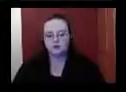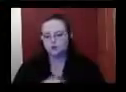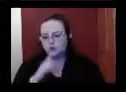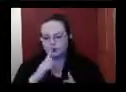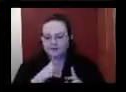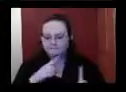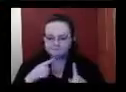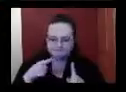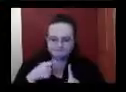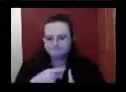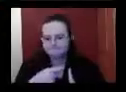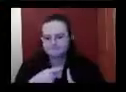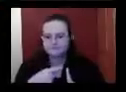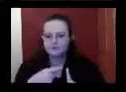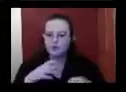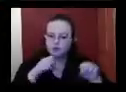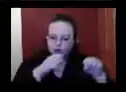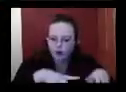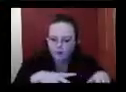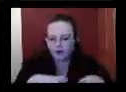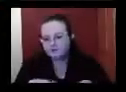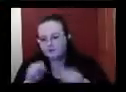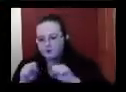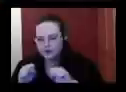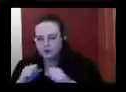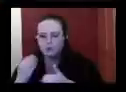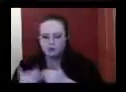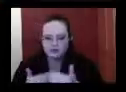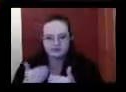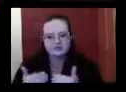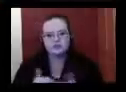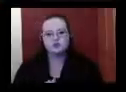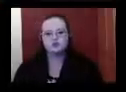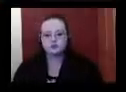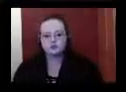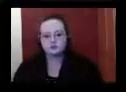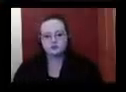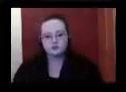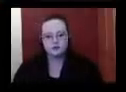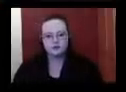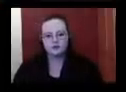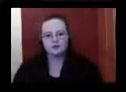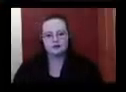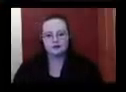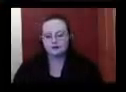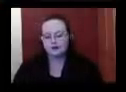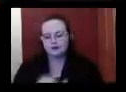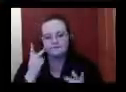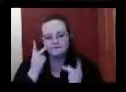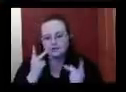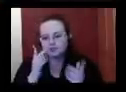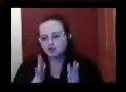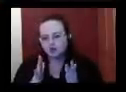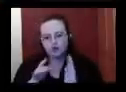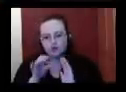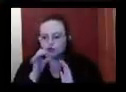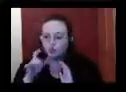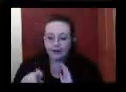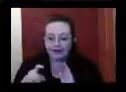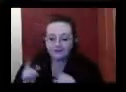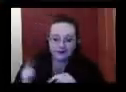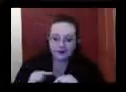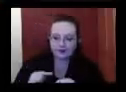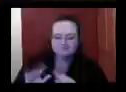specific drop-off and pickup protocols. We'll really try and restrict non-essential visitors to the